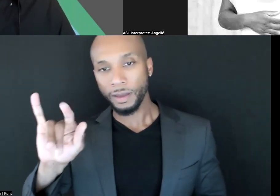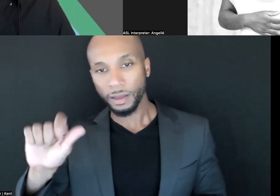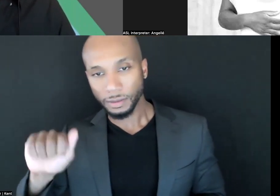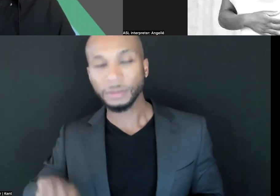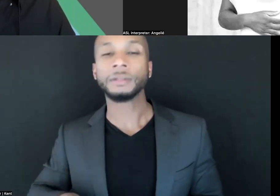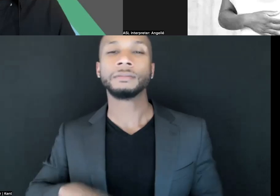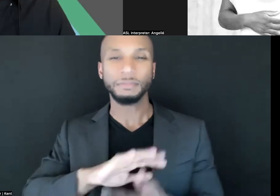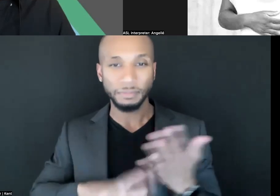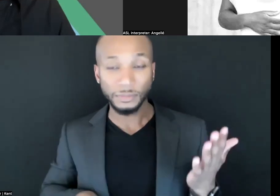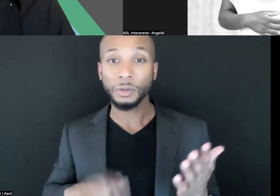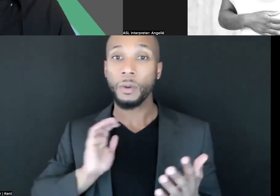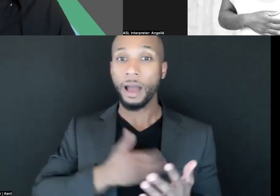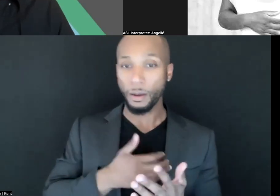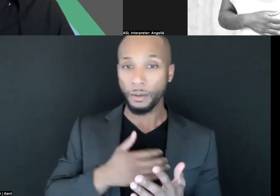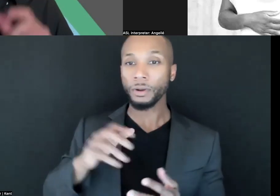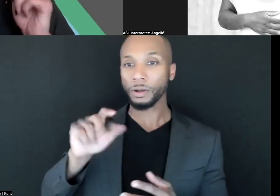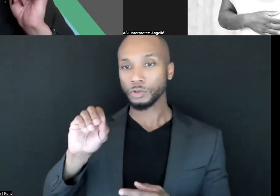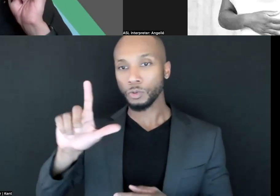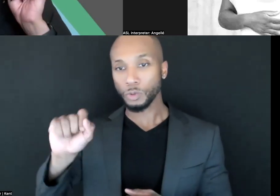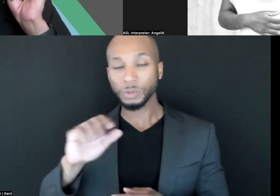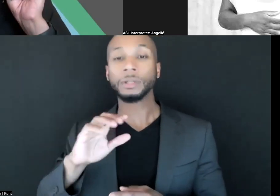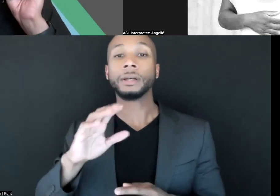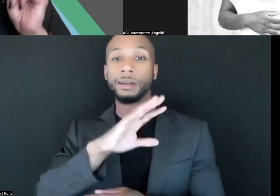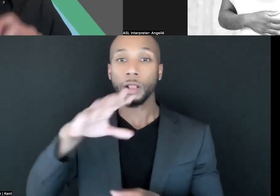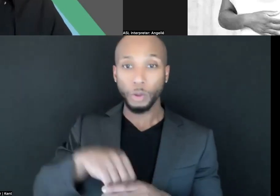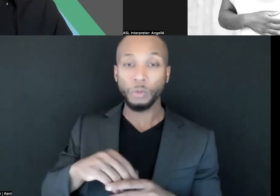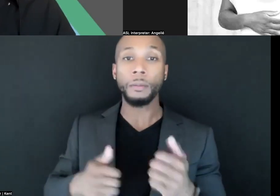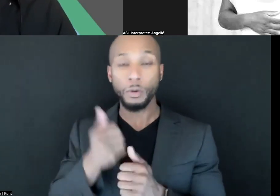most prevalent and underdiagnosed